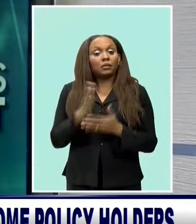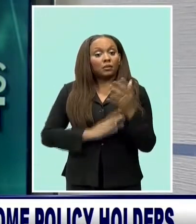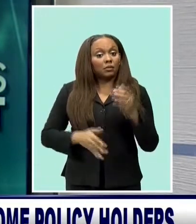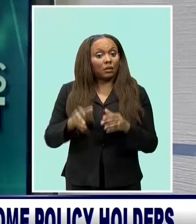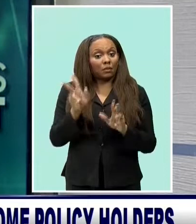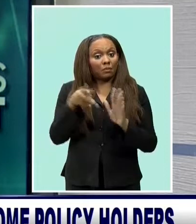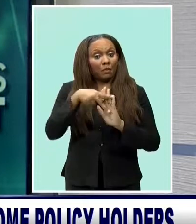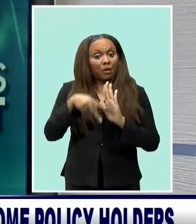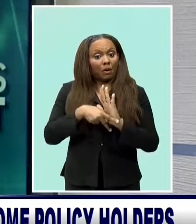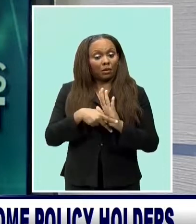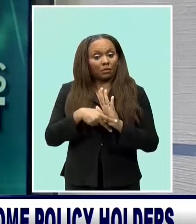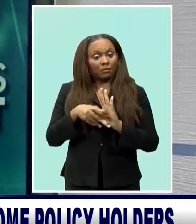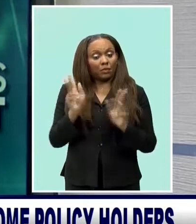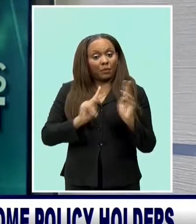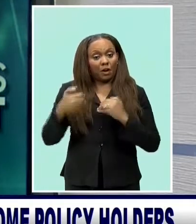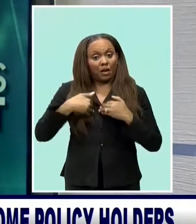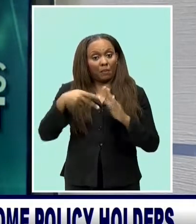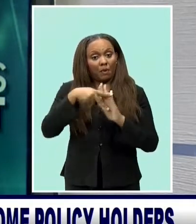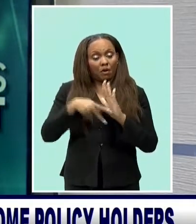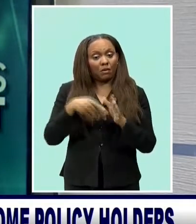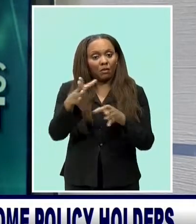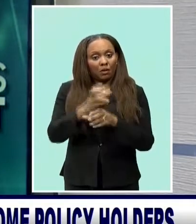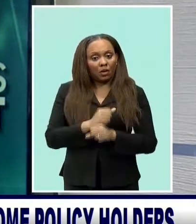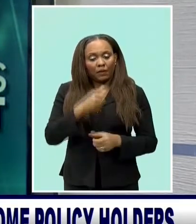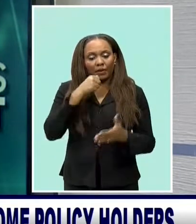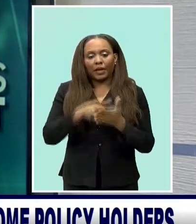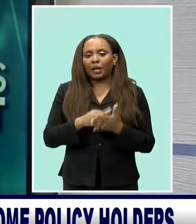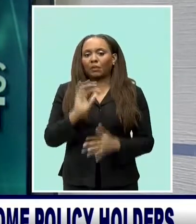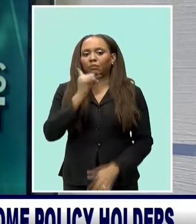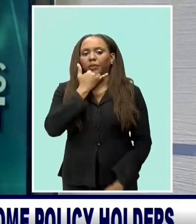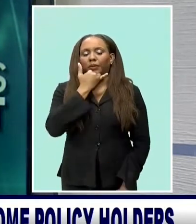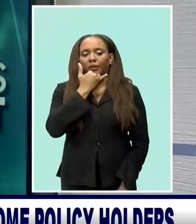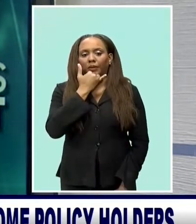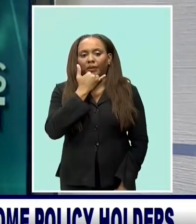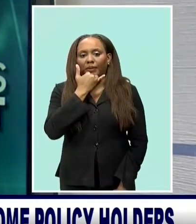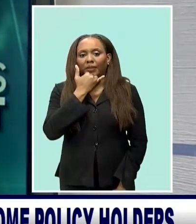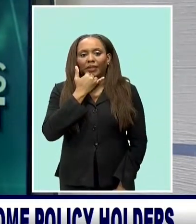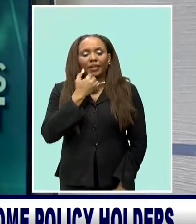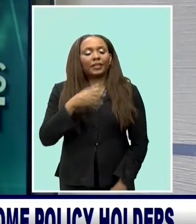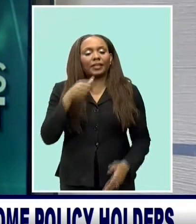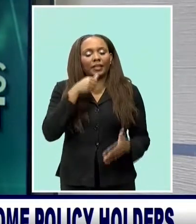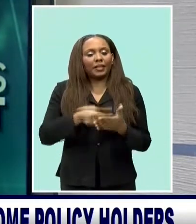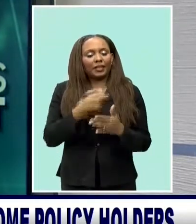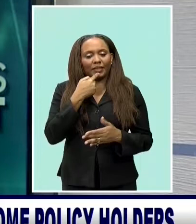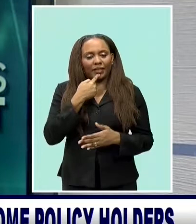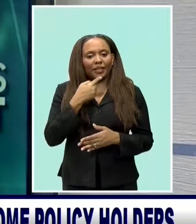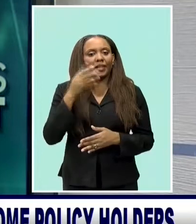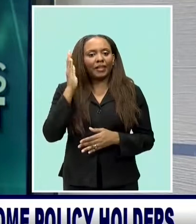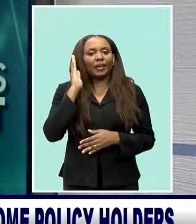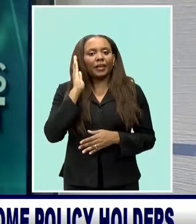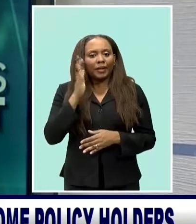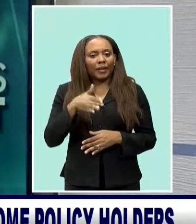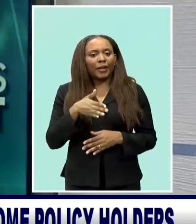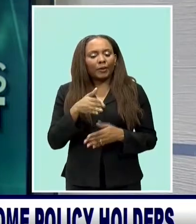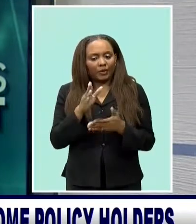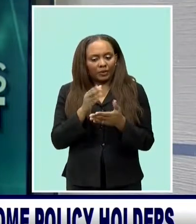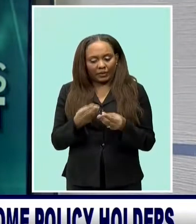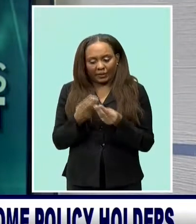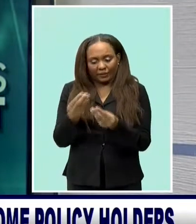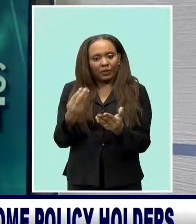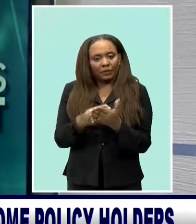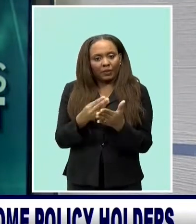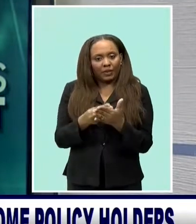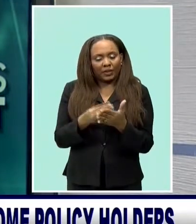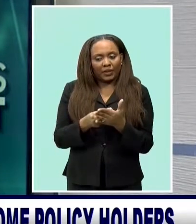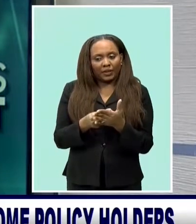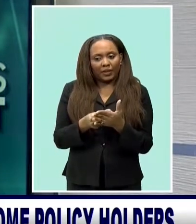error that suggested they would be receiving cash instead of bonds. While ResLife also issued a second letter last week pointing out the